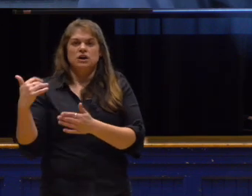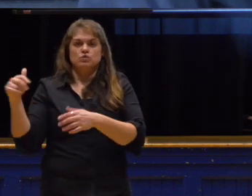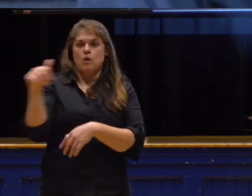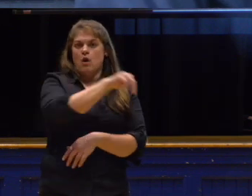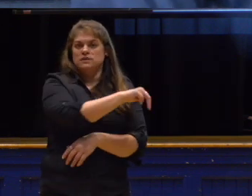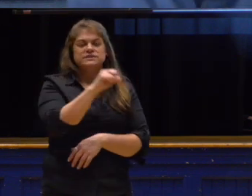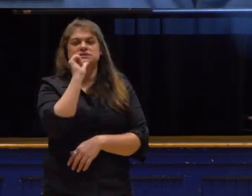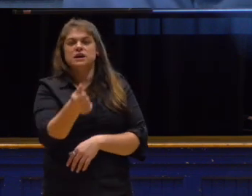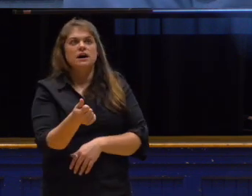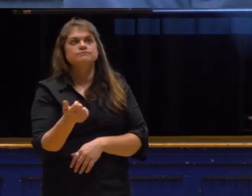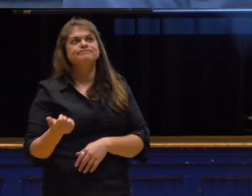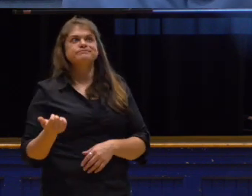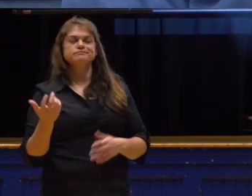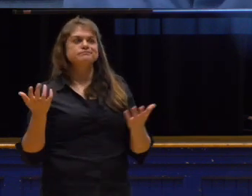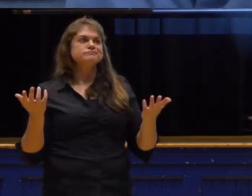it's not,